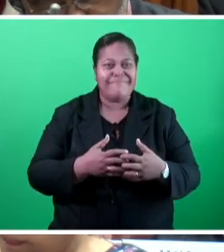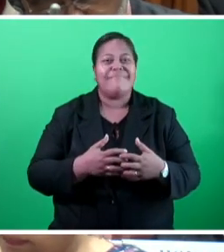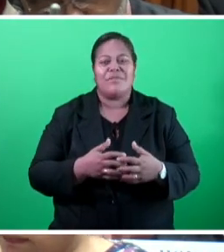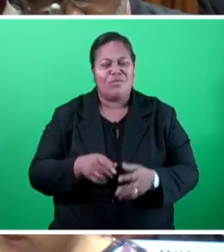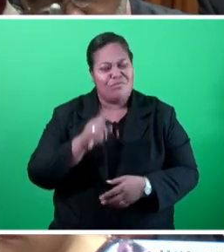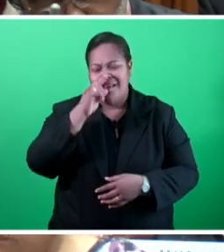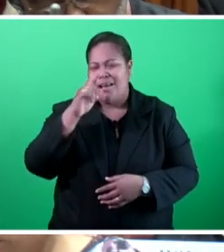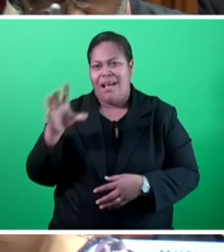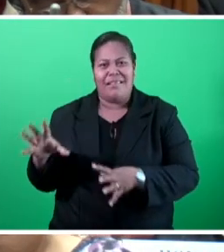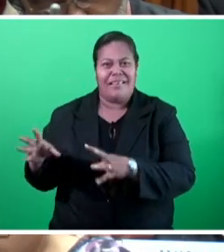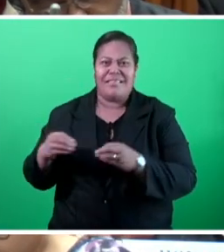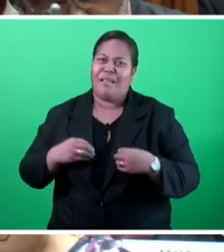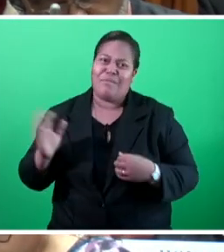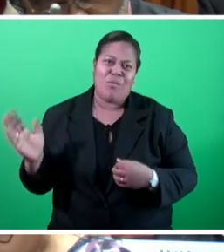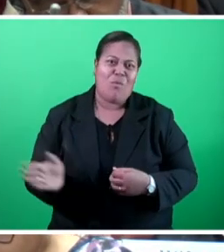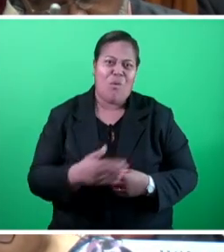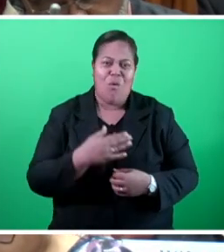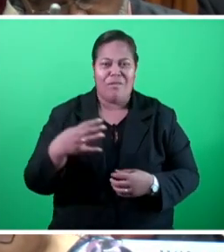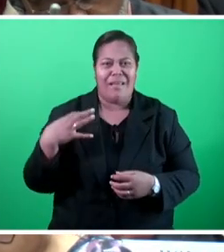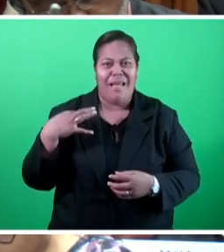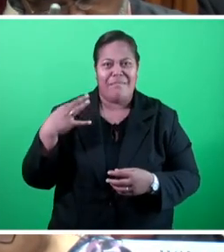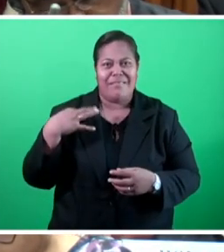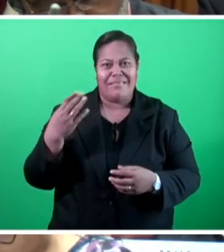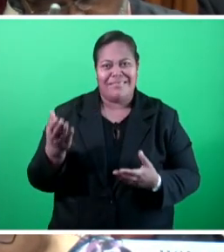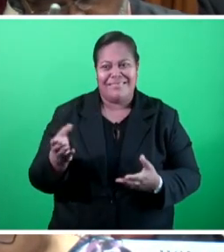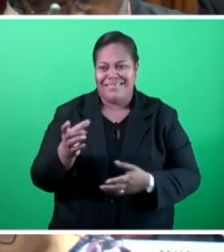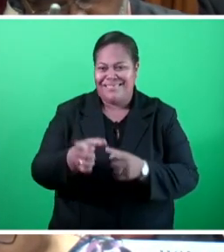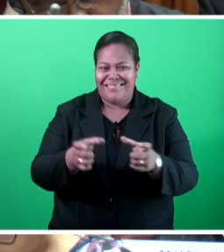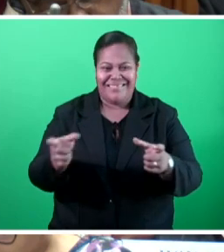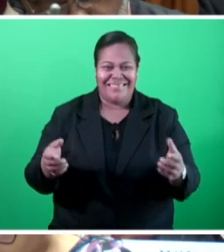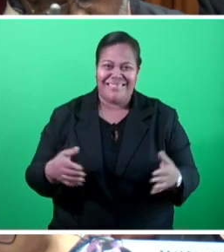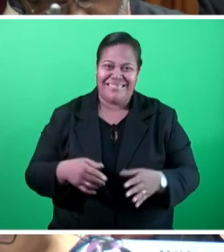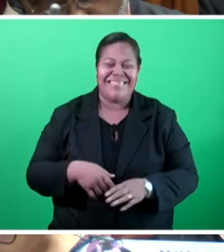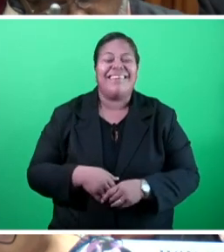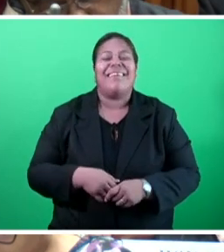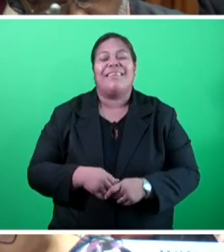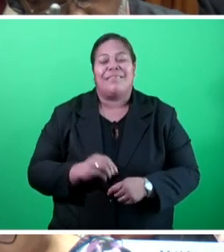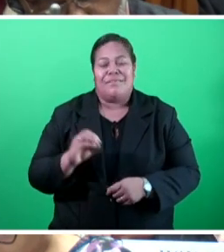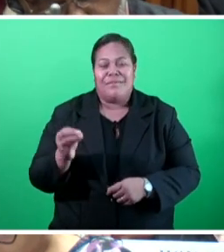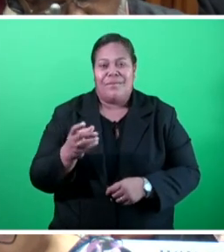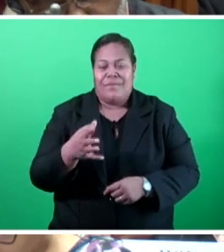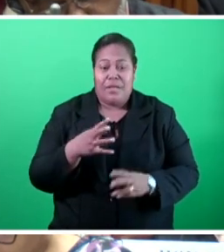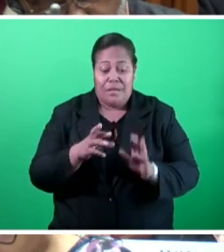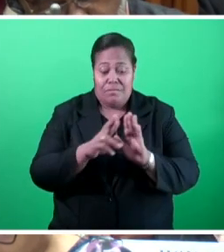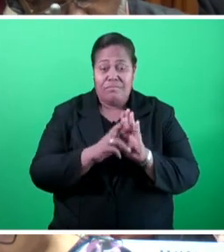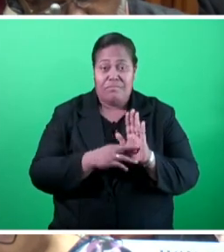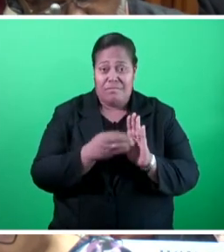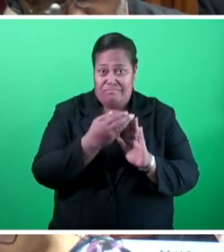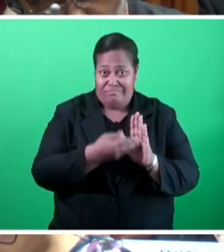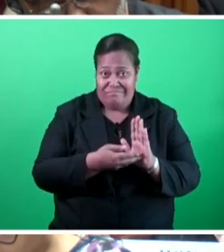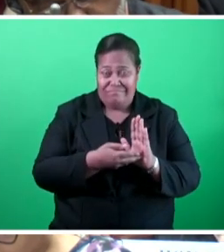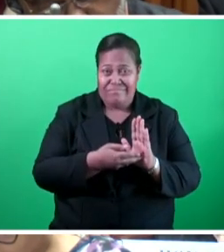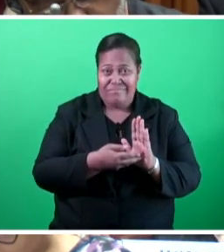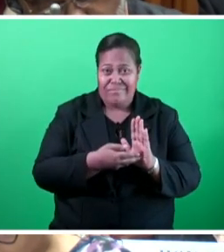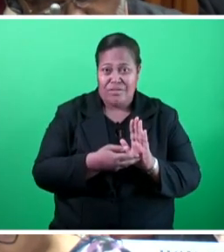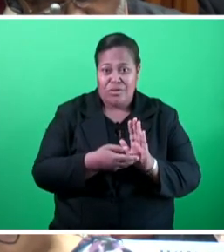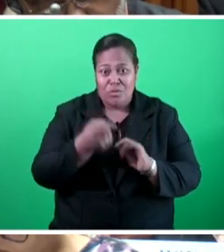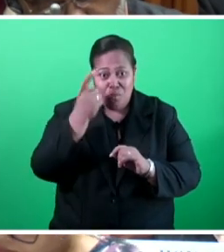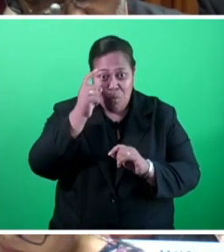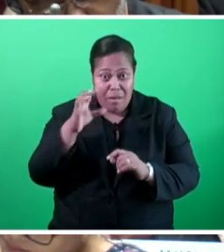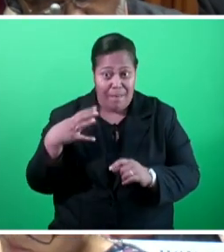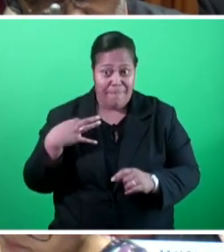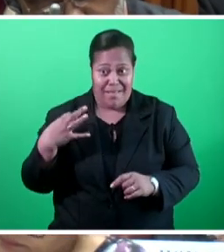the applicants, Mr. Speaker, sir. Mr. Speaker, sir, the requirements set out and the call for expressions of interest